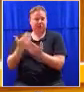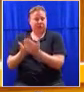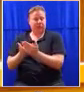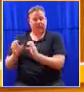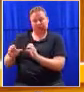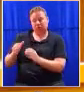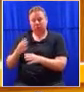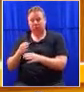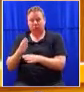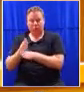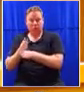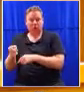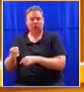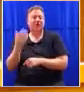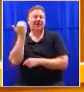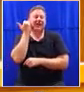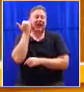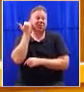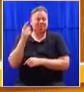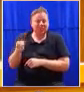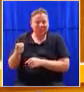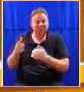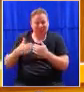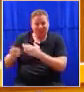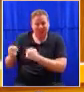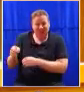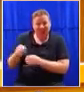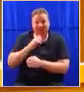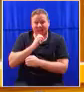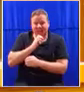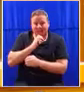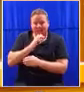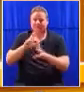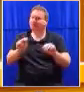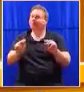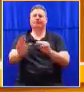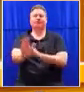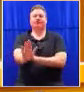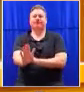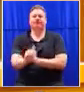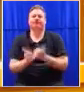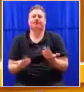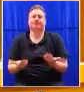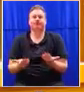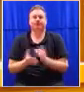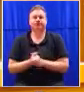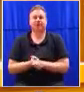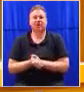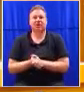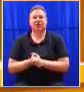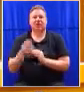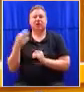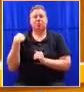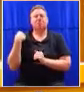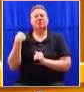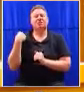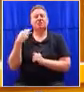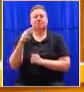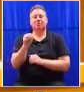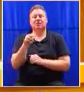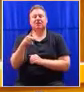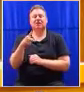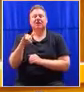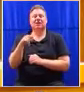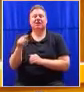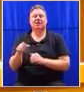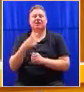Government has failed to build healthcare capacity and uphold its end of the bargain. Minister Mkhize, the analogy that you make